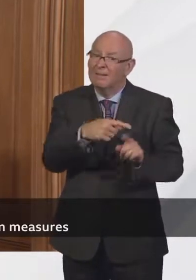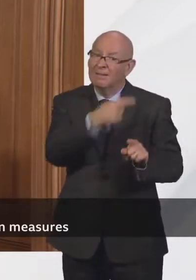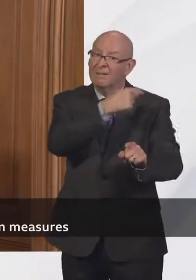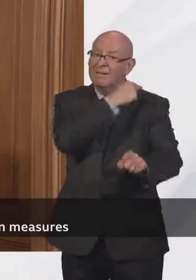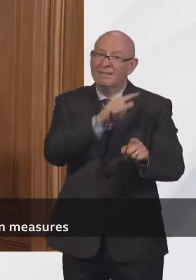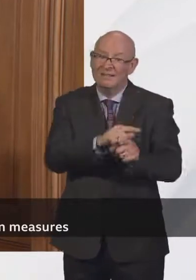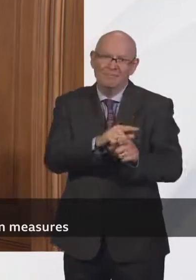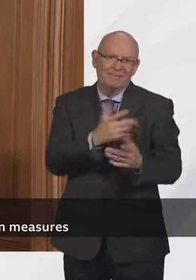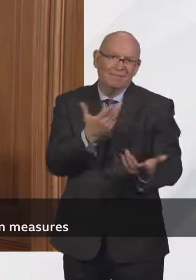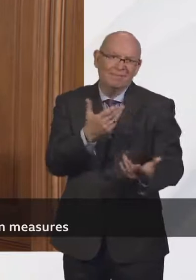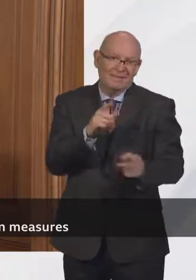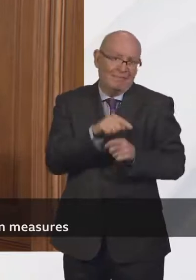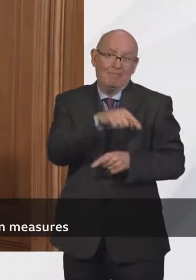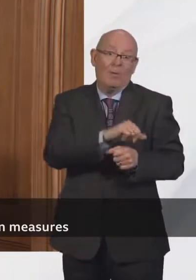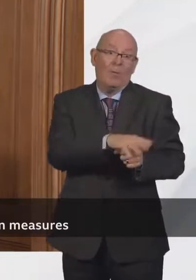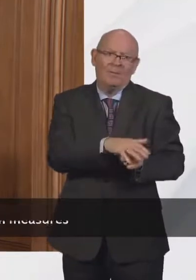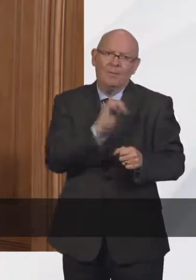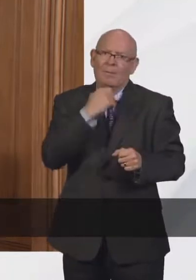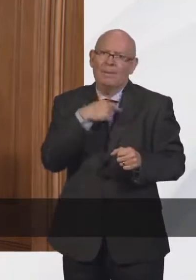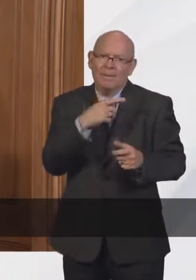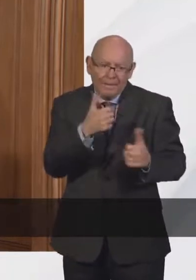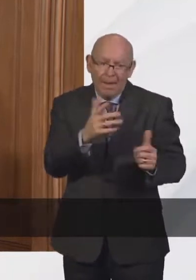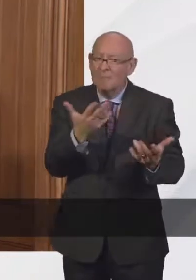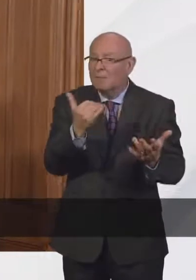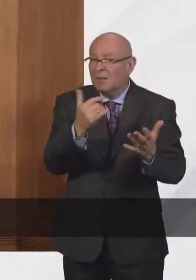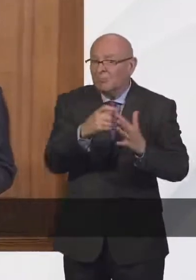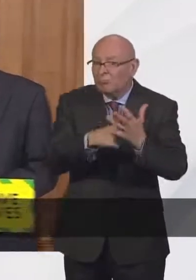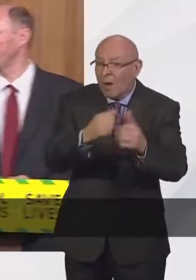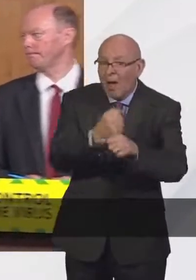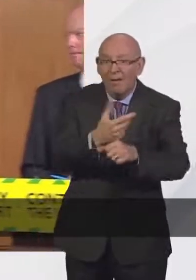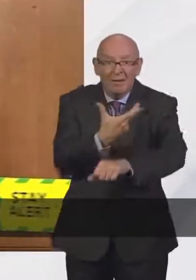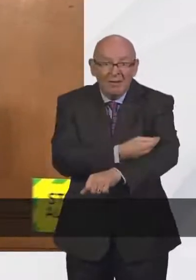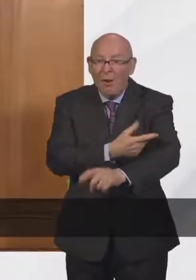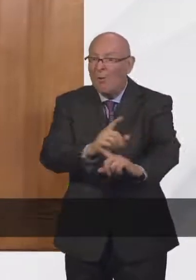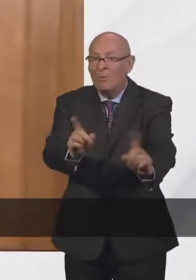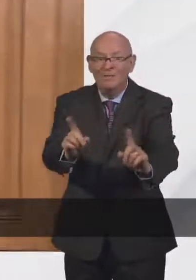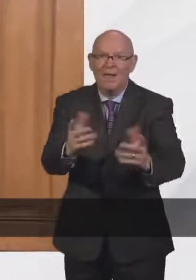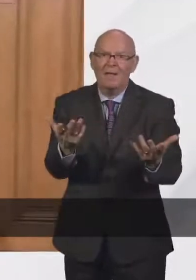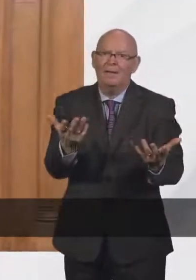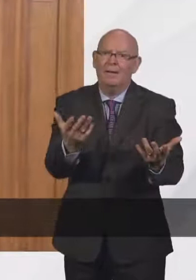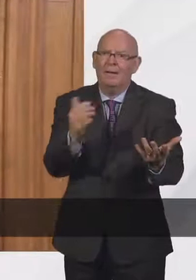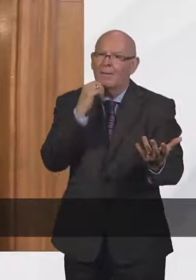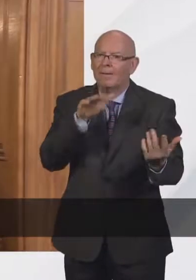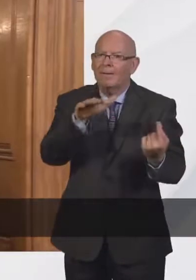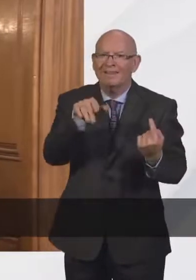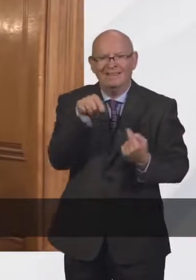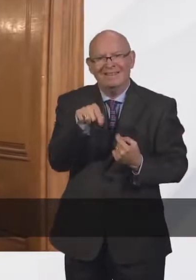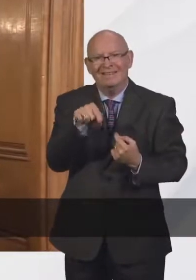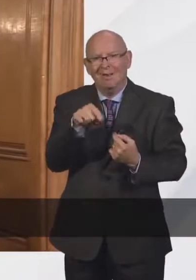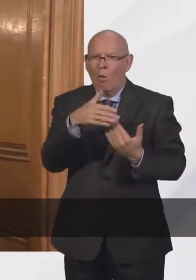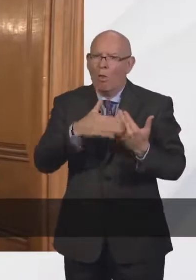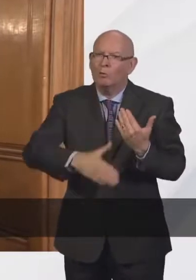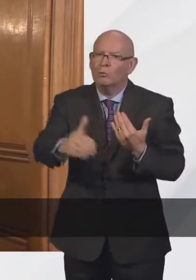consider to be the long haul out into 2021. Yeah, Mesa, as for all the things that I'm looking forward to, well, there's a very long list. I'd love to